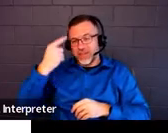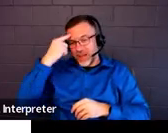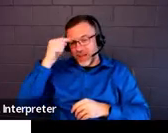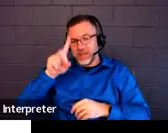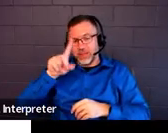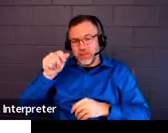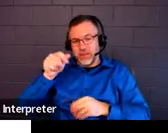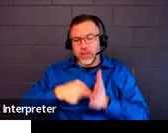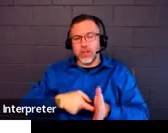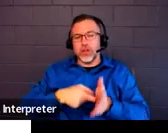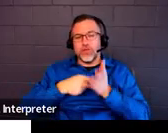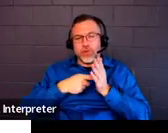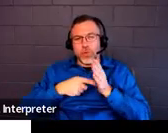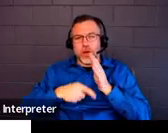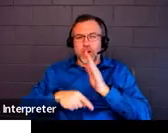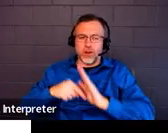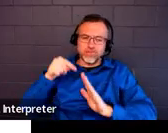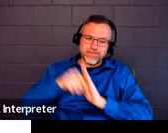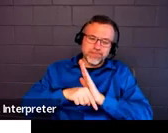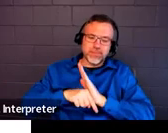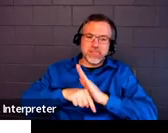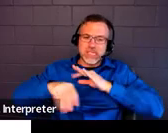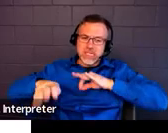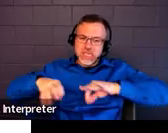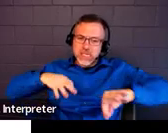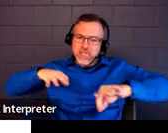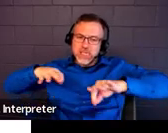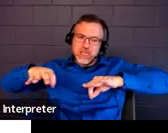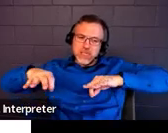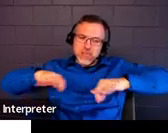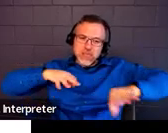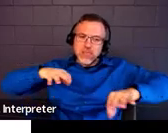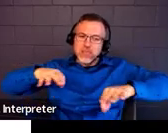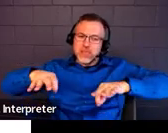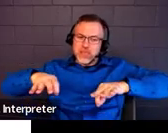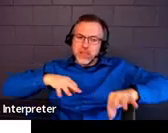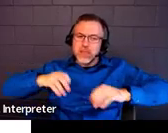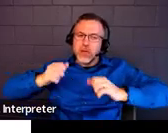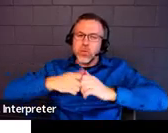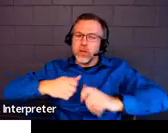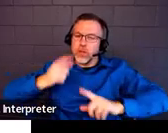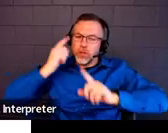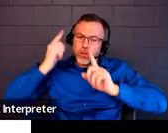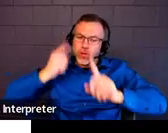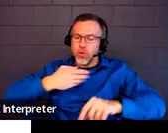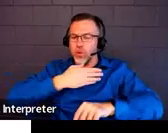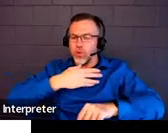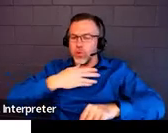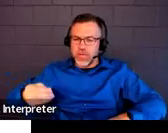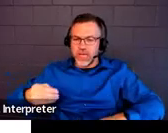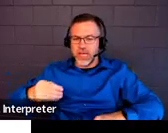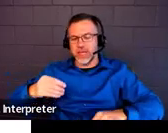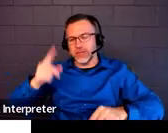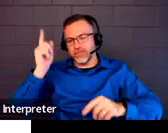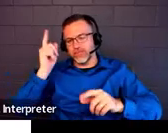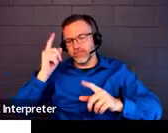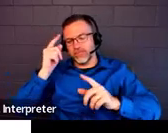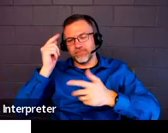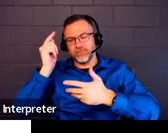require extensive instruction with goals and objectives connected to Maine's alternate academic achievement